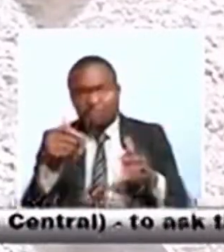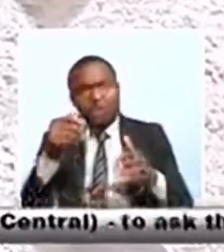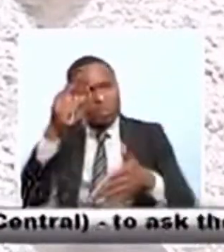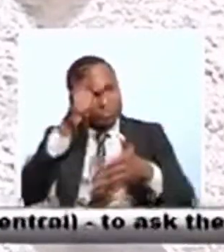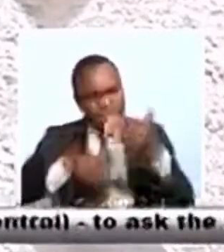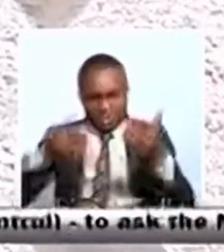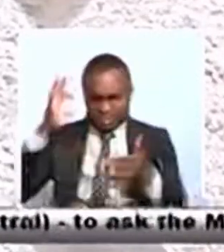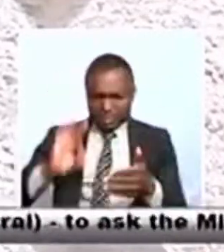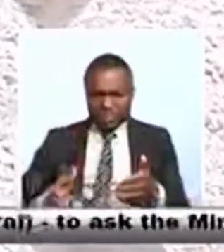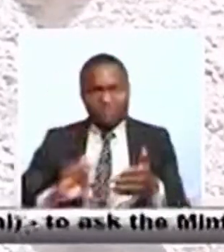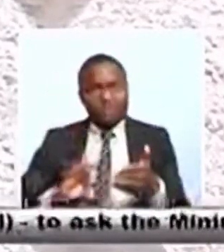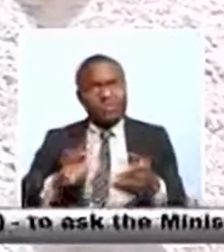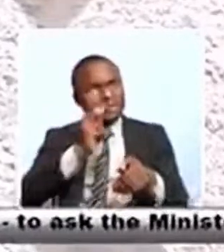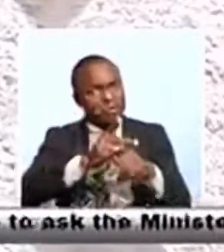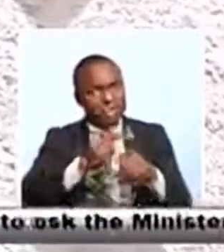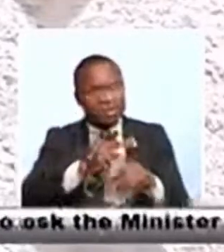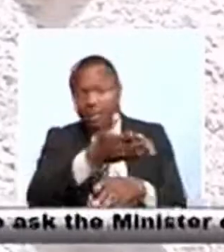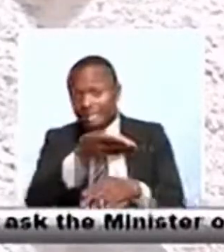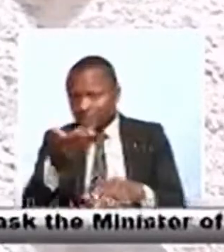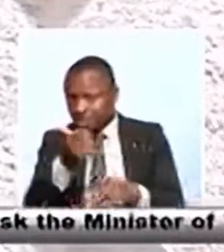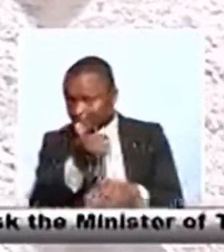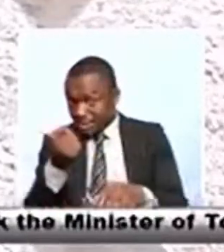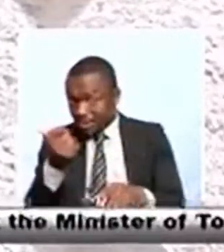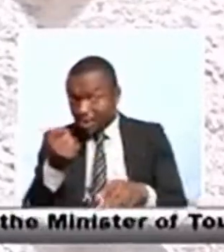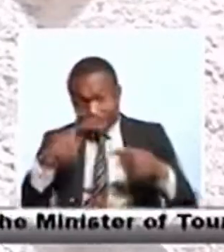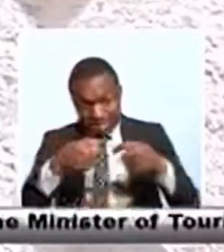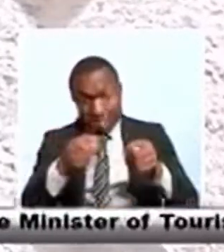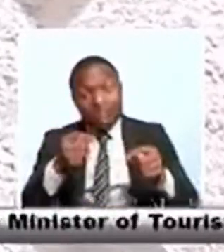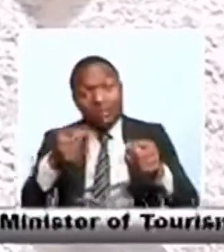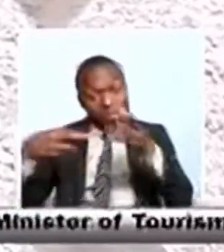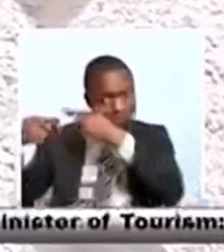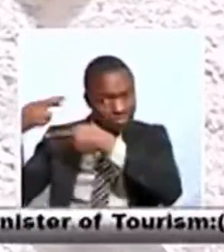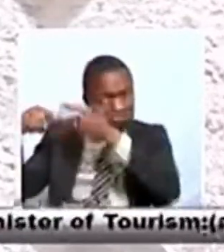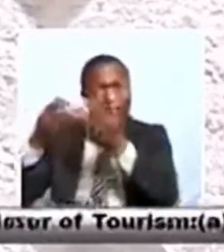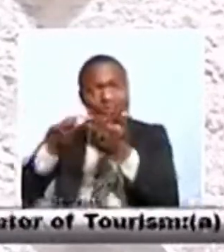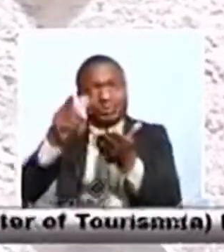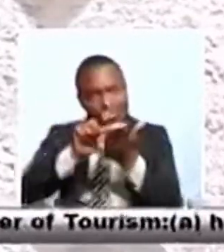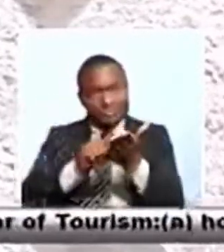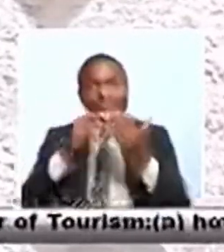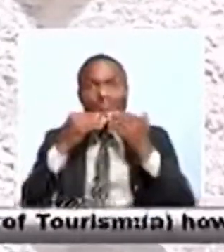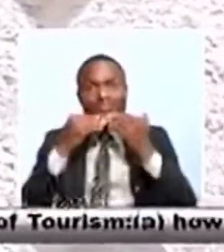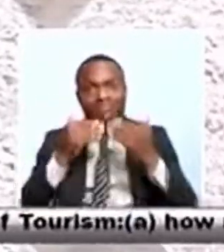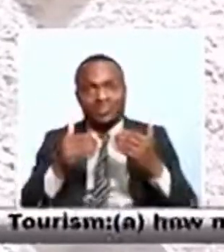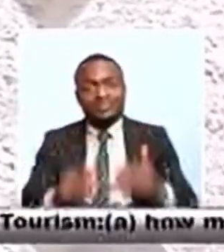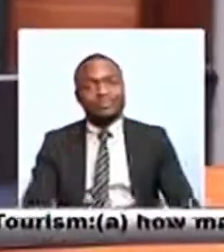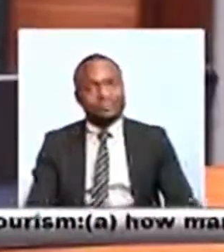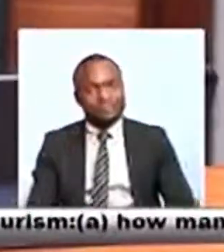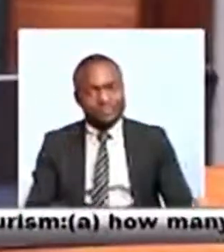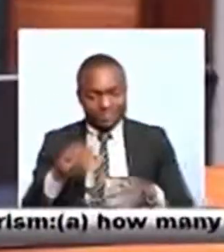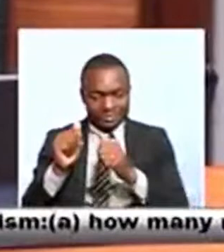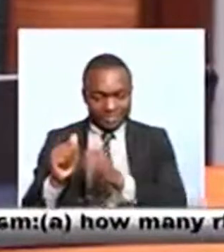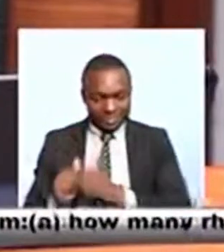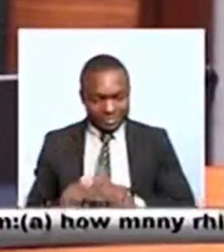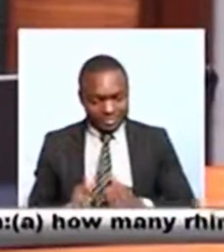has there been any attempt to review this law? Thank you so much. The Acting Minister of